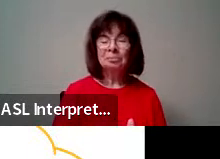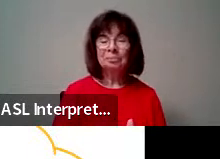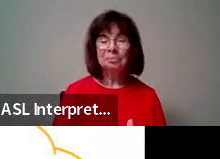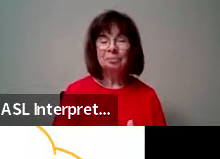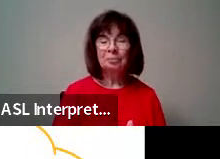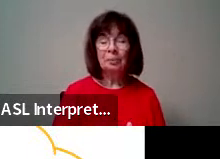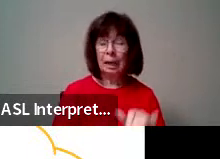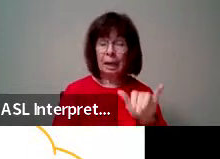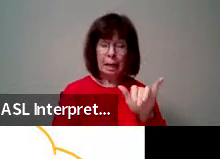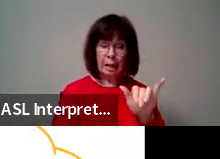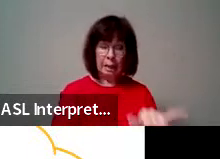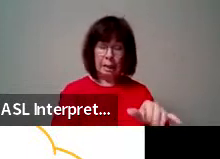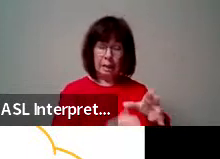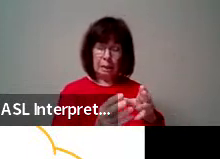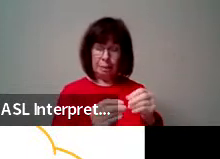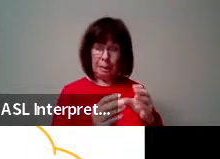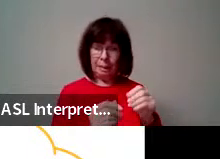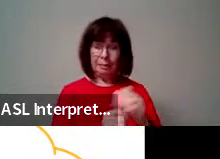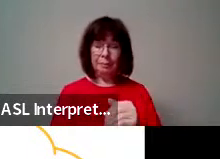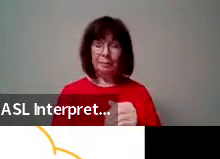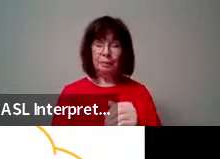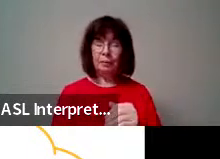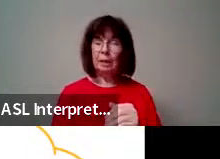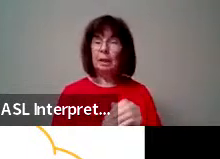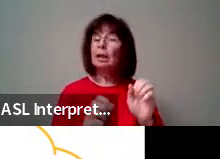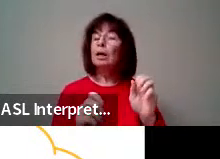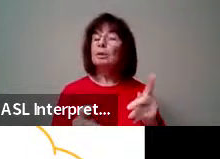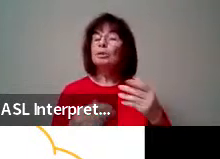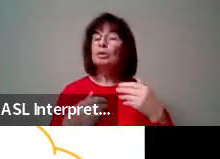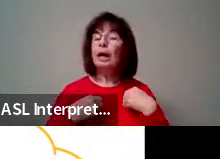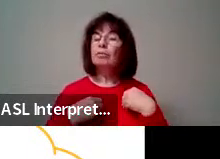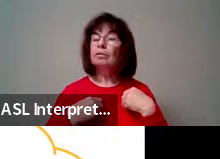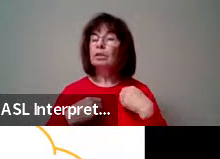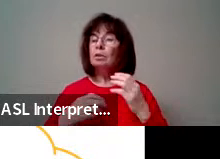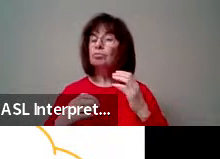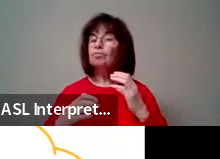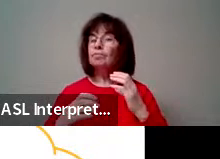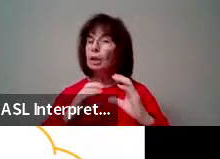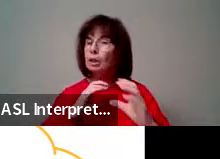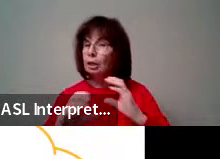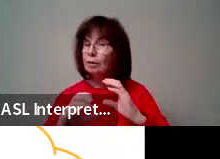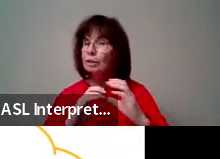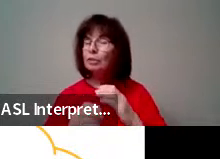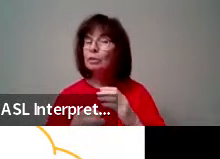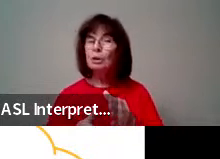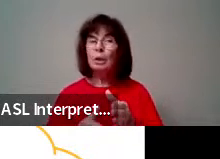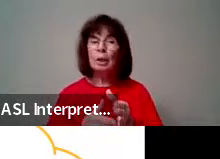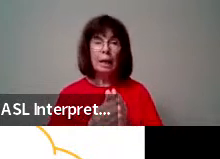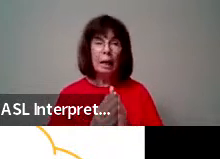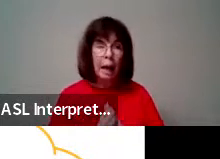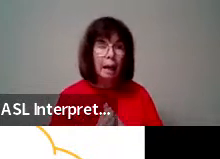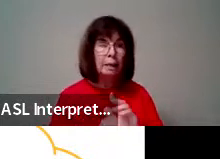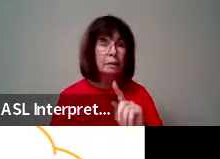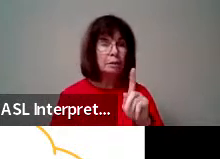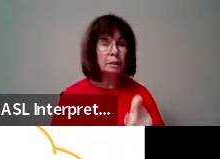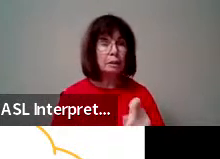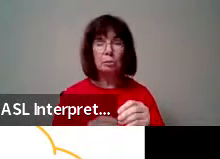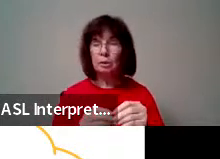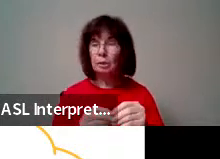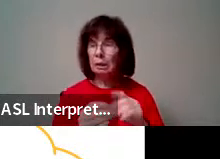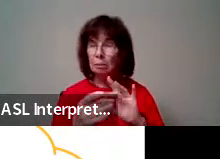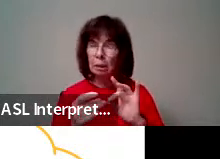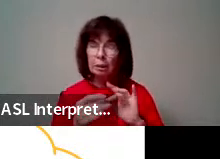This meeting, is an opportunity for us to have conversation and dialogue, ask questions, get clarification around